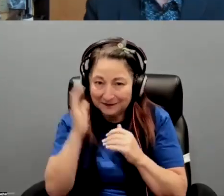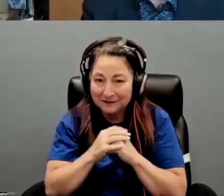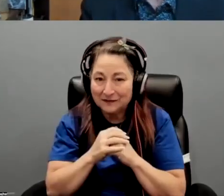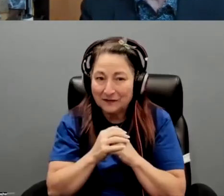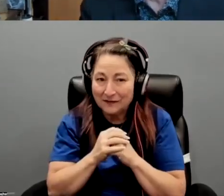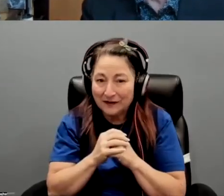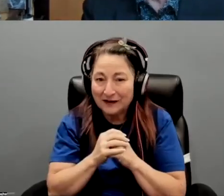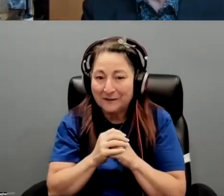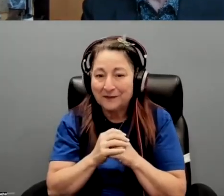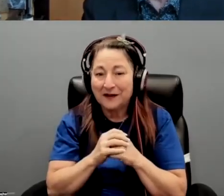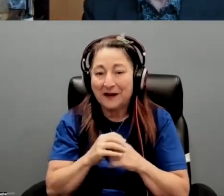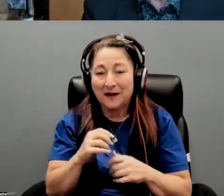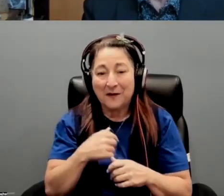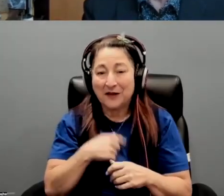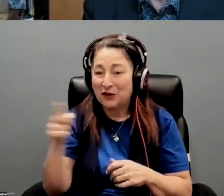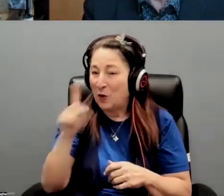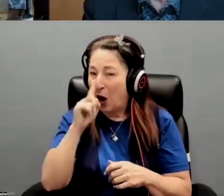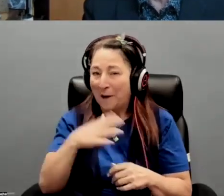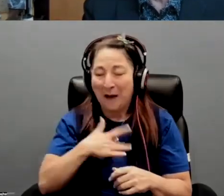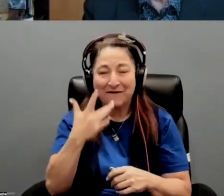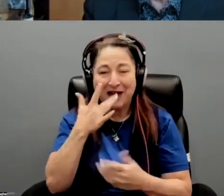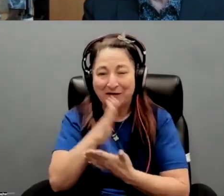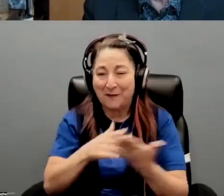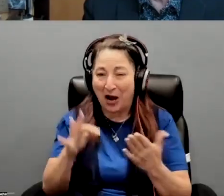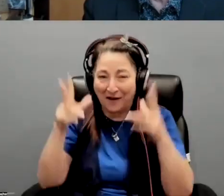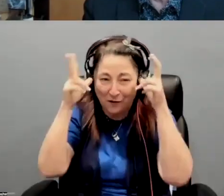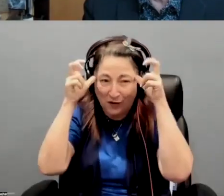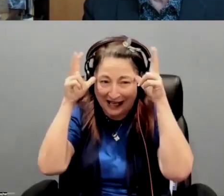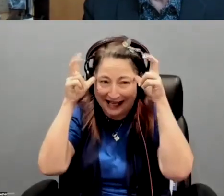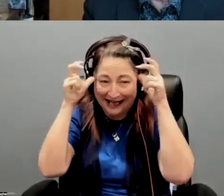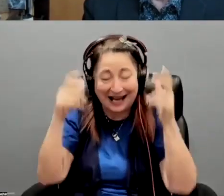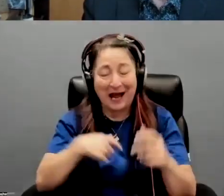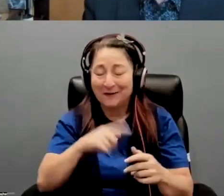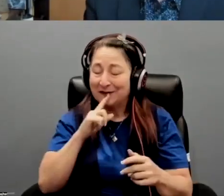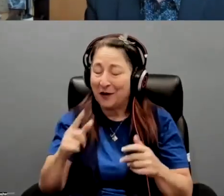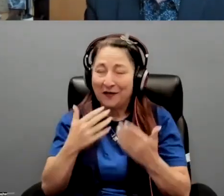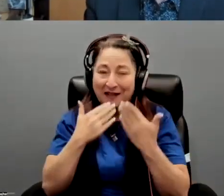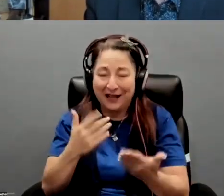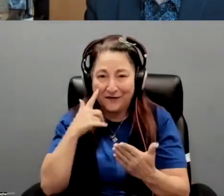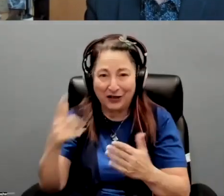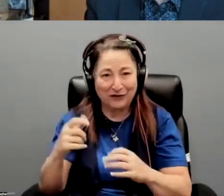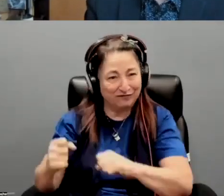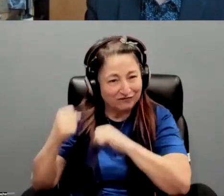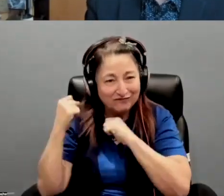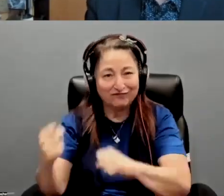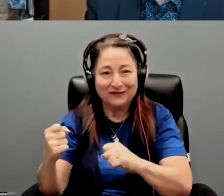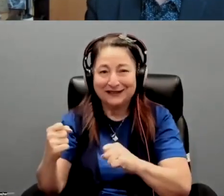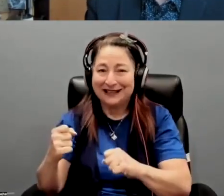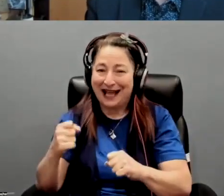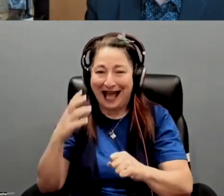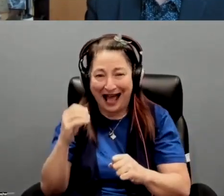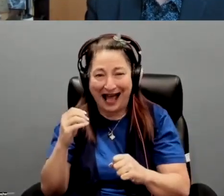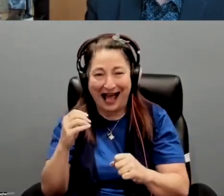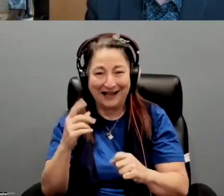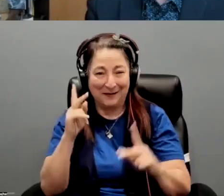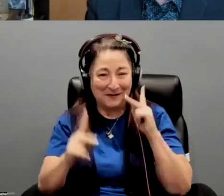My favorite part of Wicked, and I'm so thankful for you for standing strong and put back against the people in mind who've been stupid